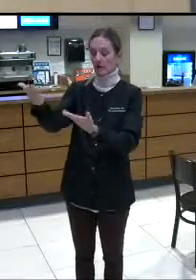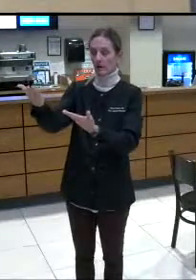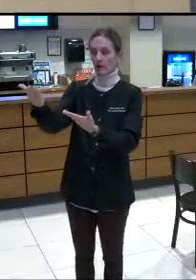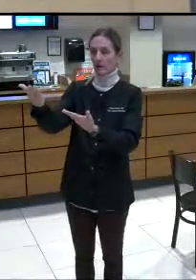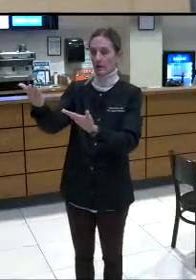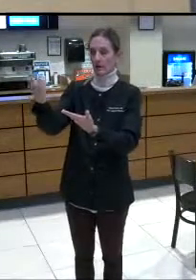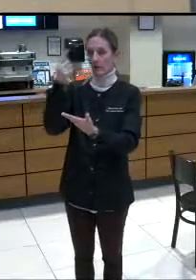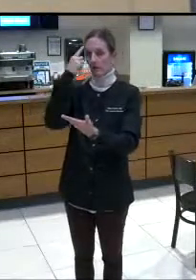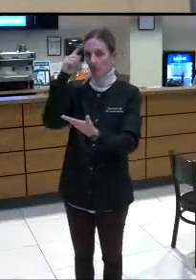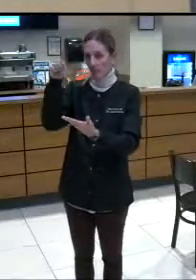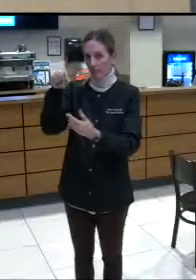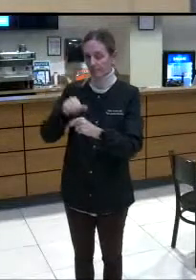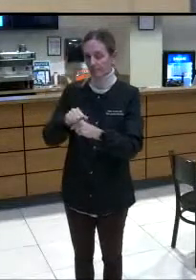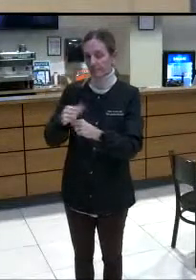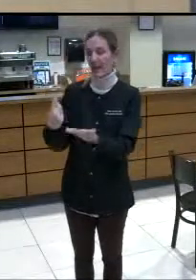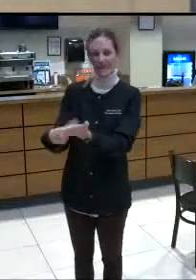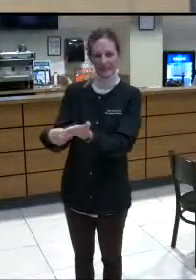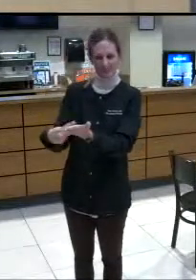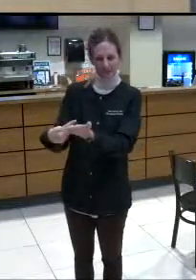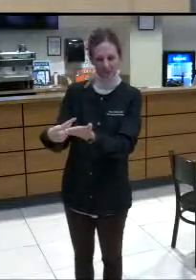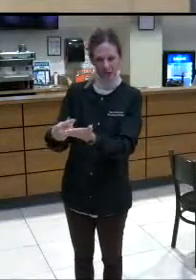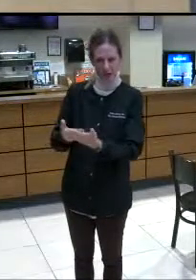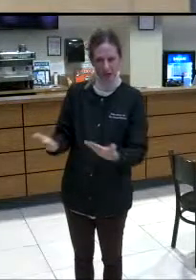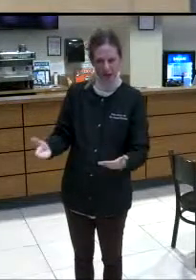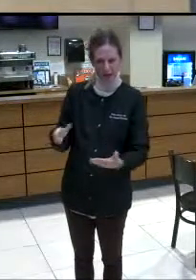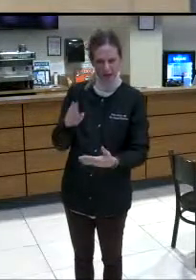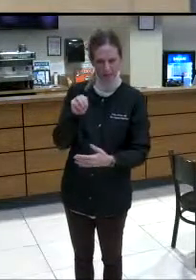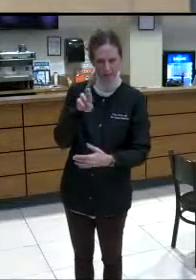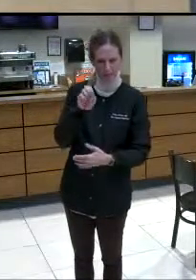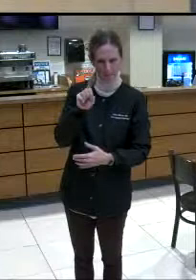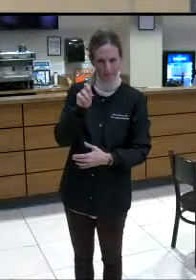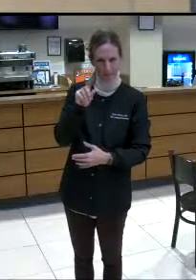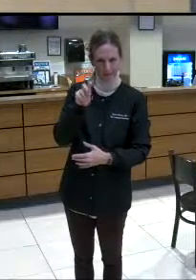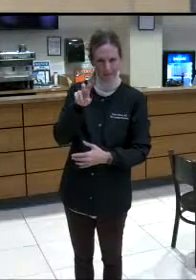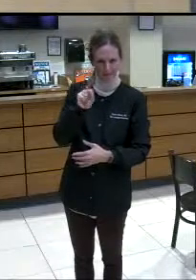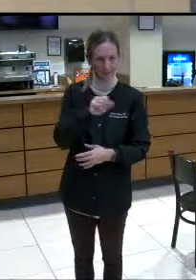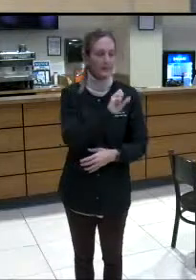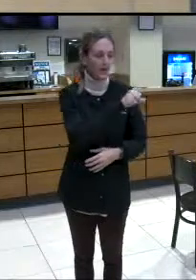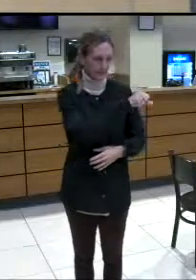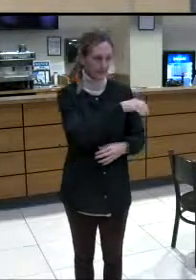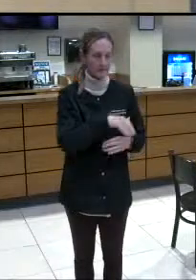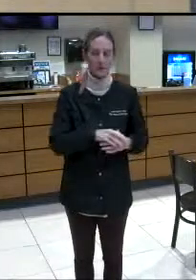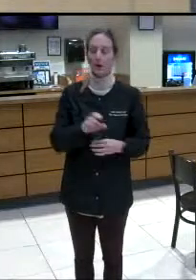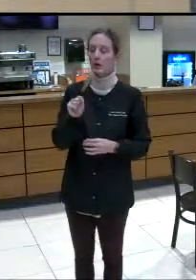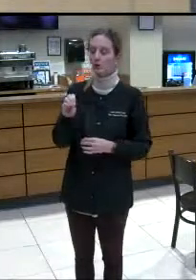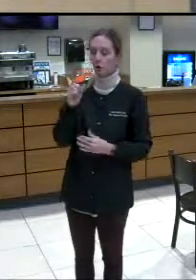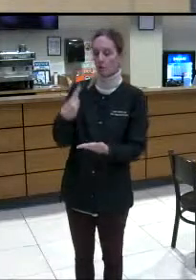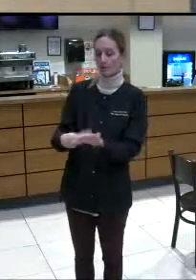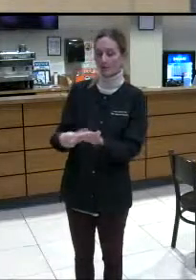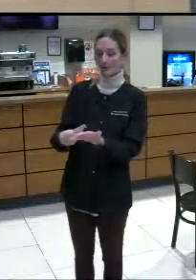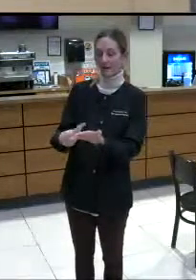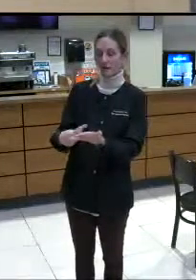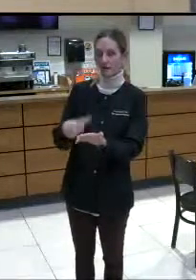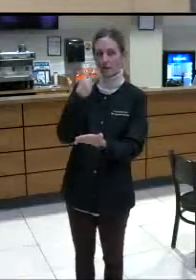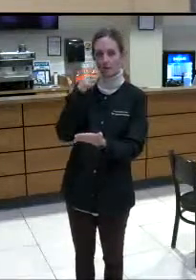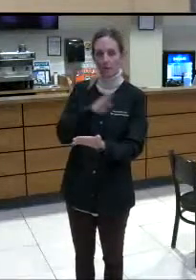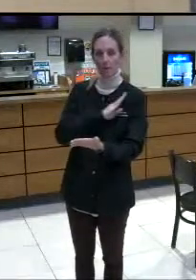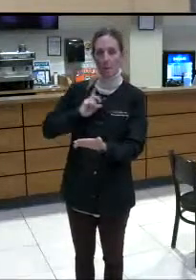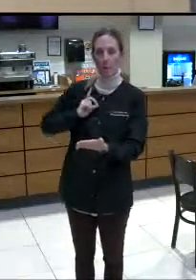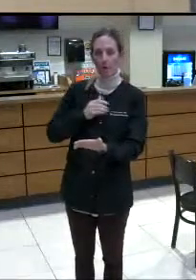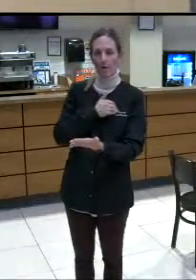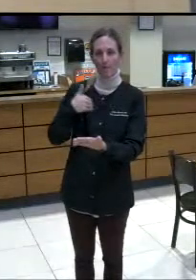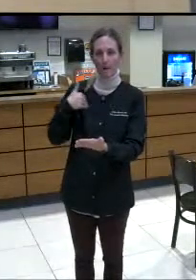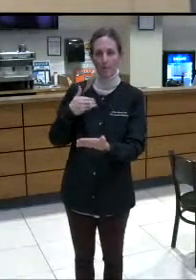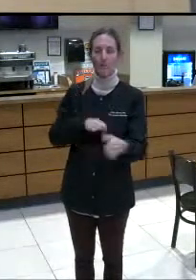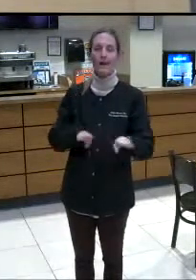to, as a discussion item, Ms. Davis? Yes. Okay, as a discussion item for board member